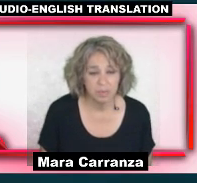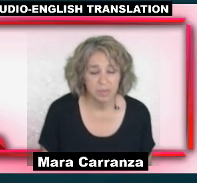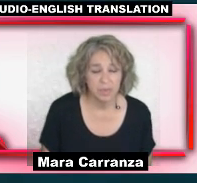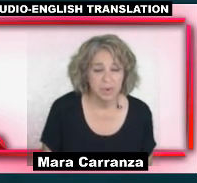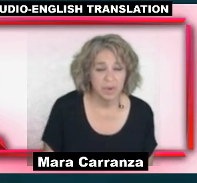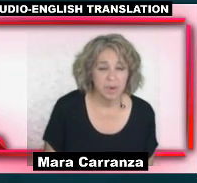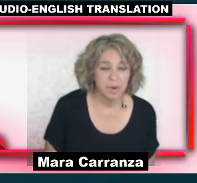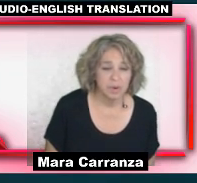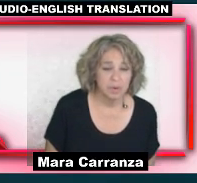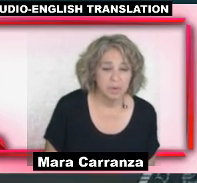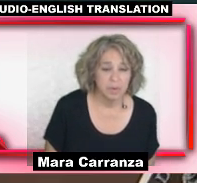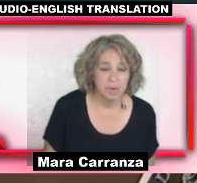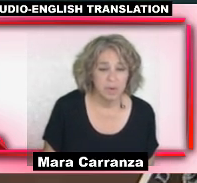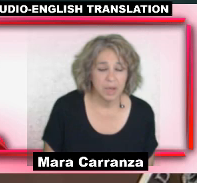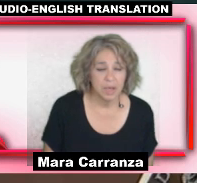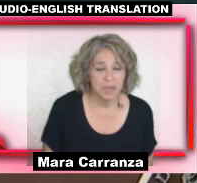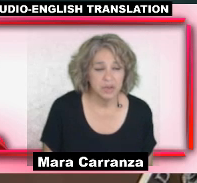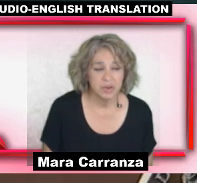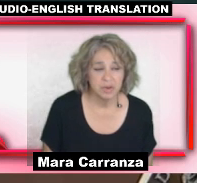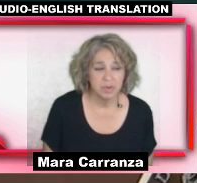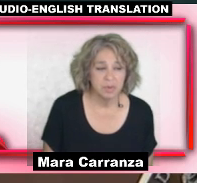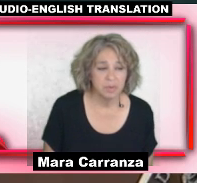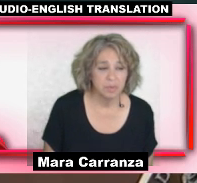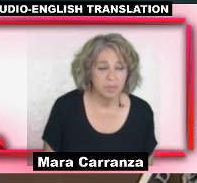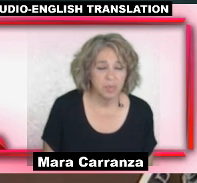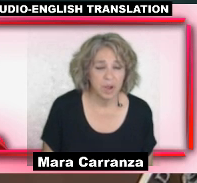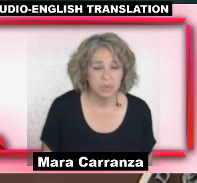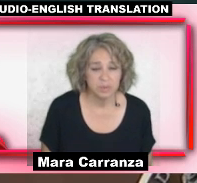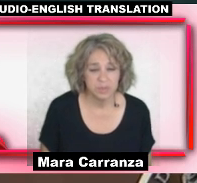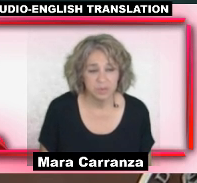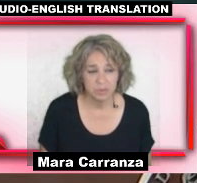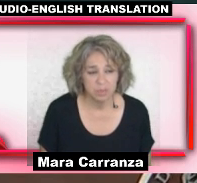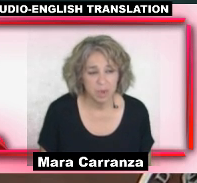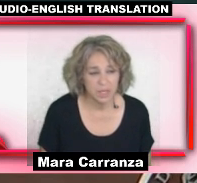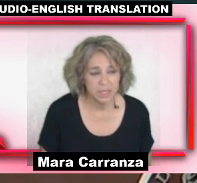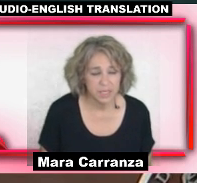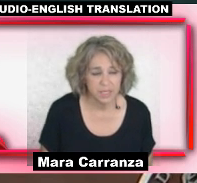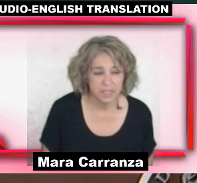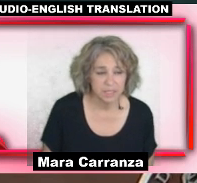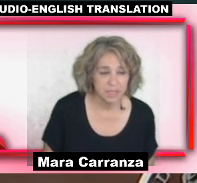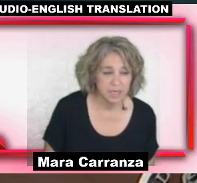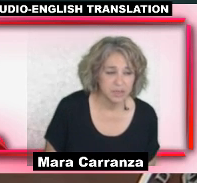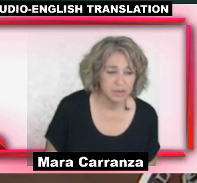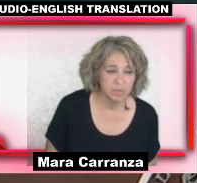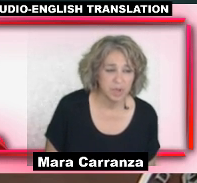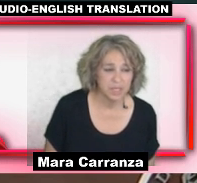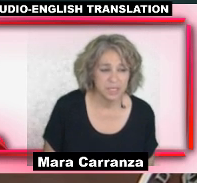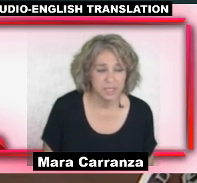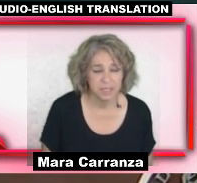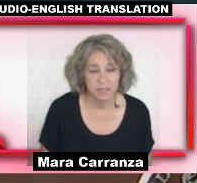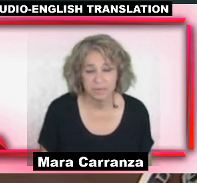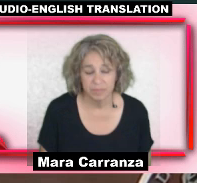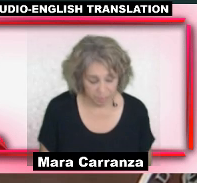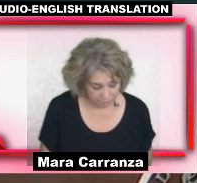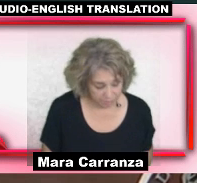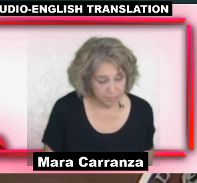hay muchos problemas internos internal de problems política interna. With politics internal